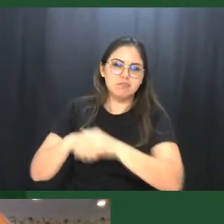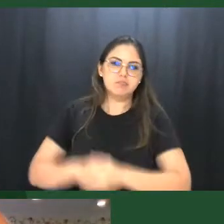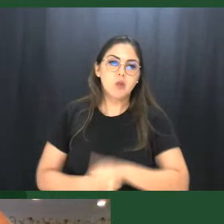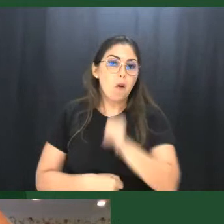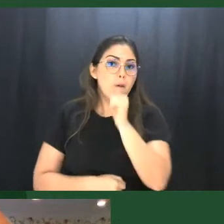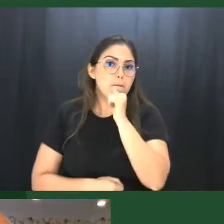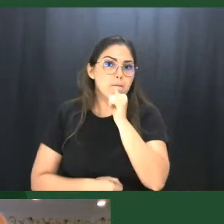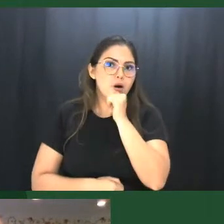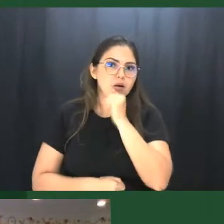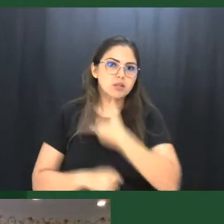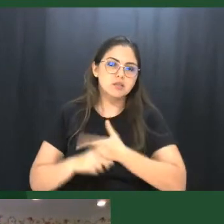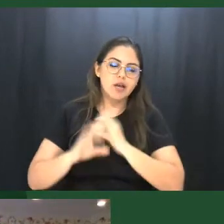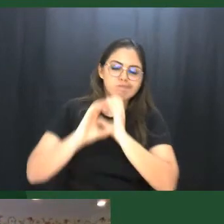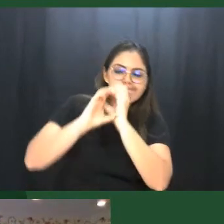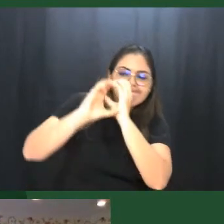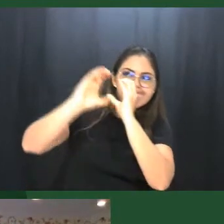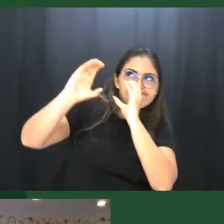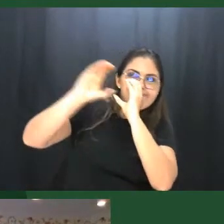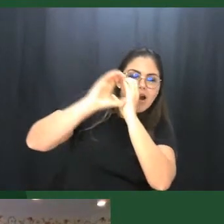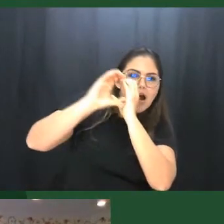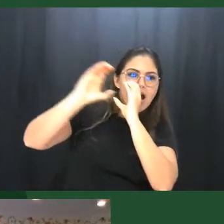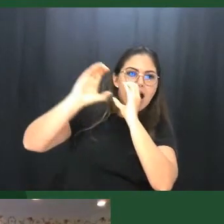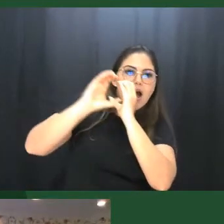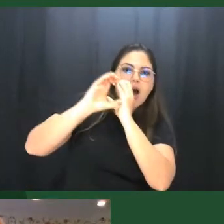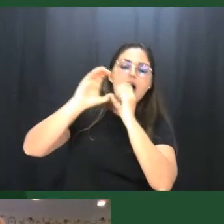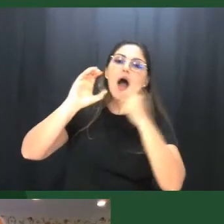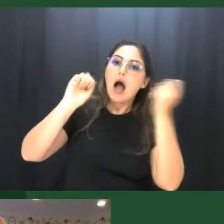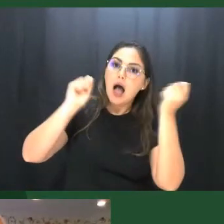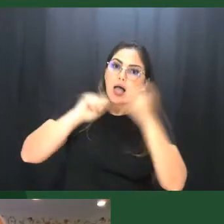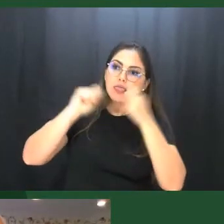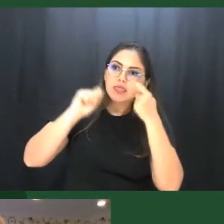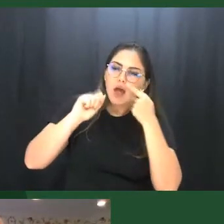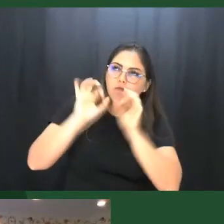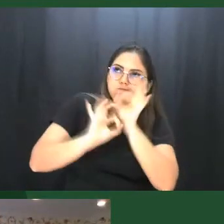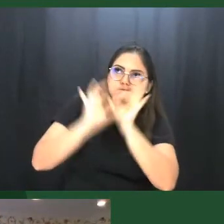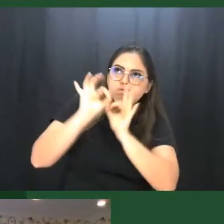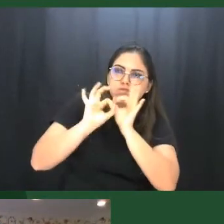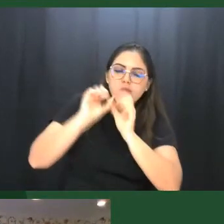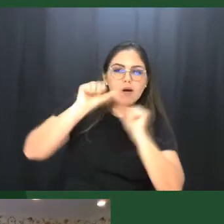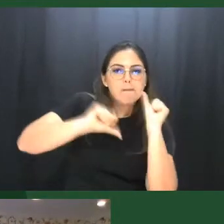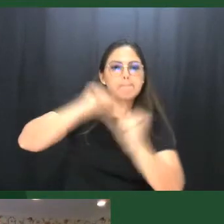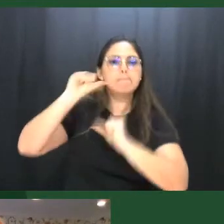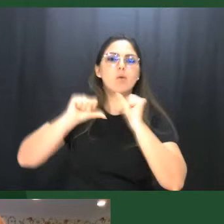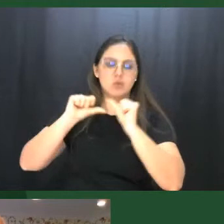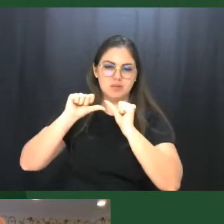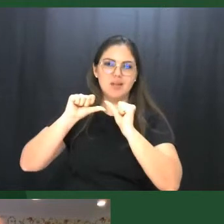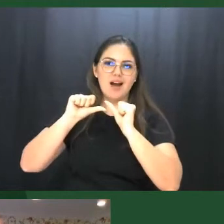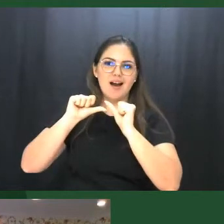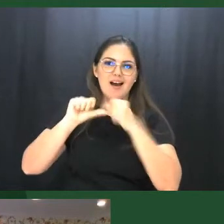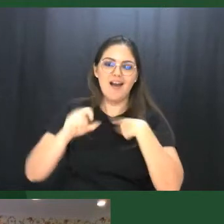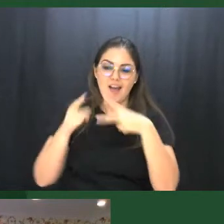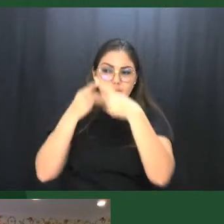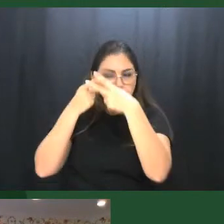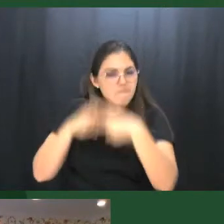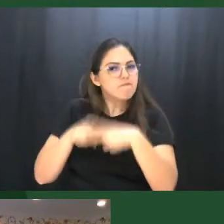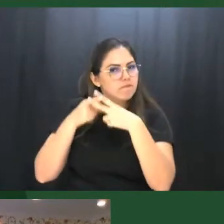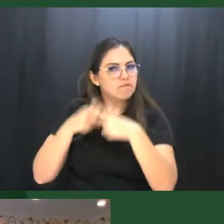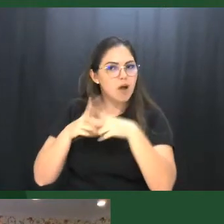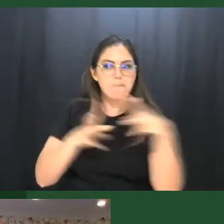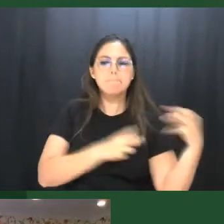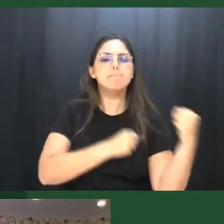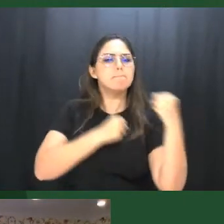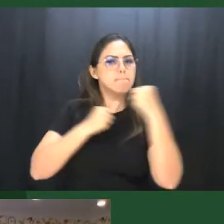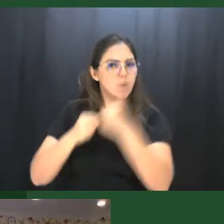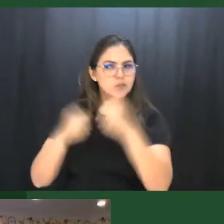AI. And so, yes, I believe very much in adding visualization. There are recently some very good survey